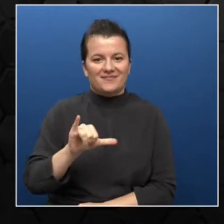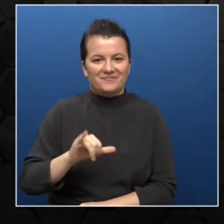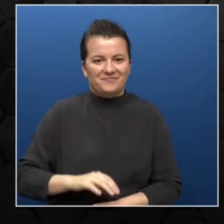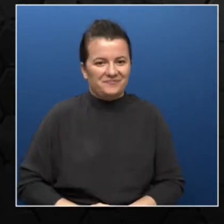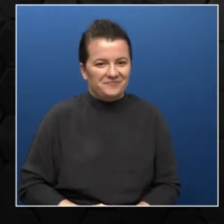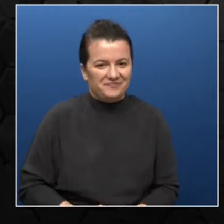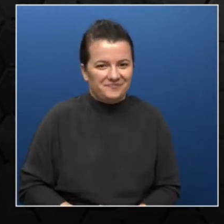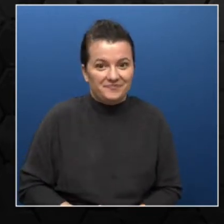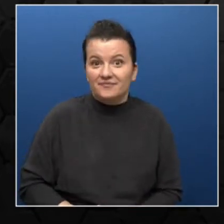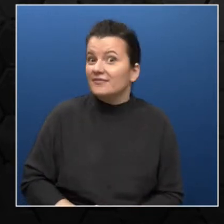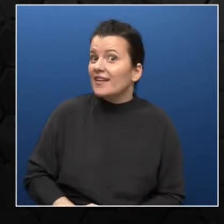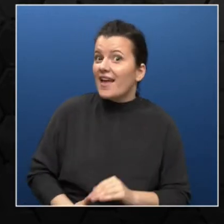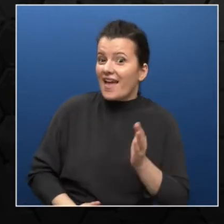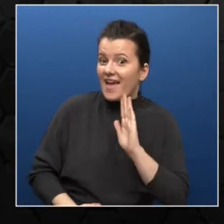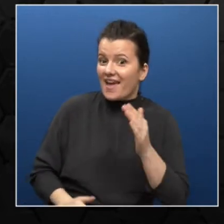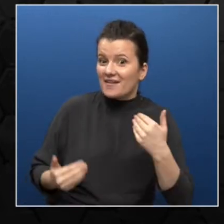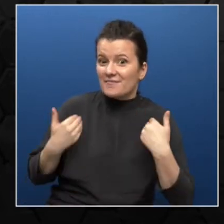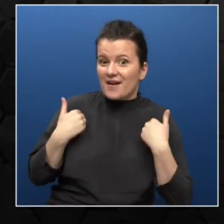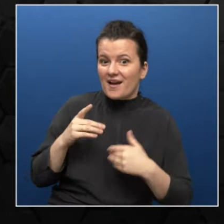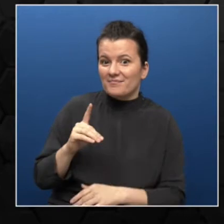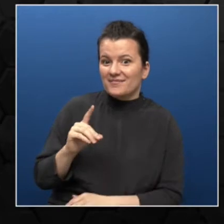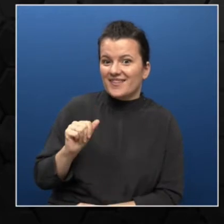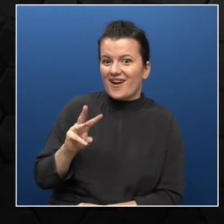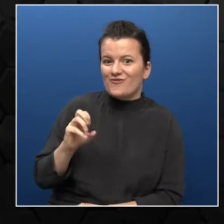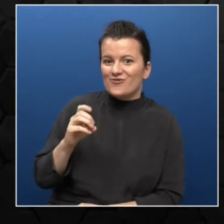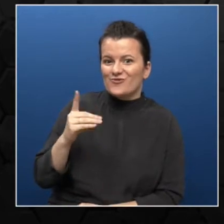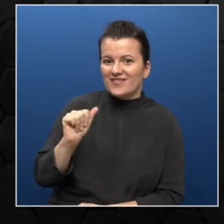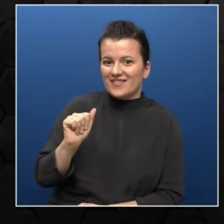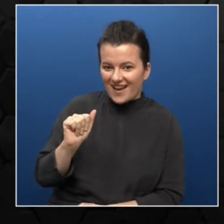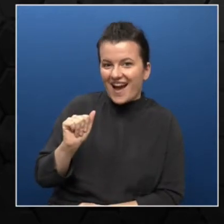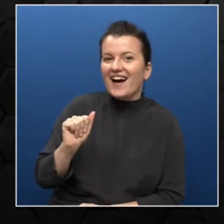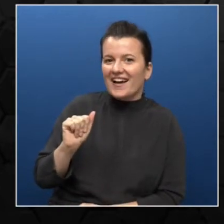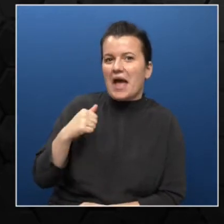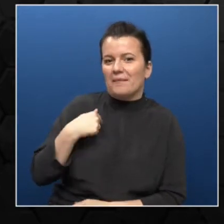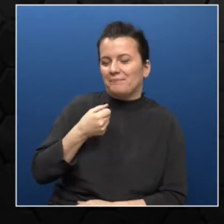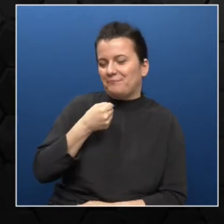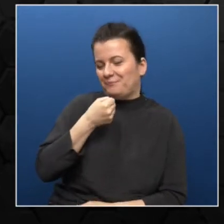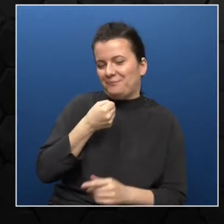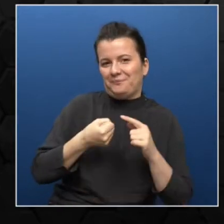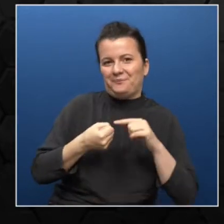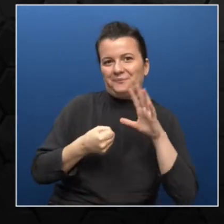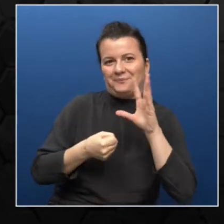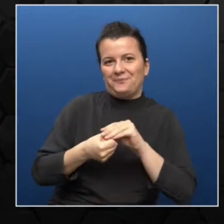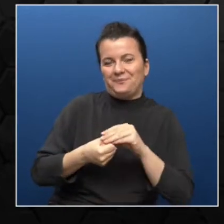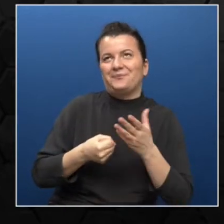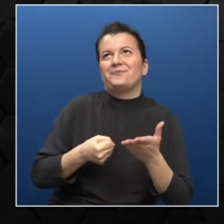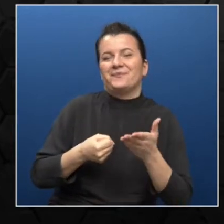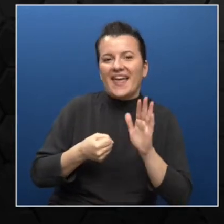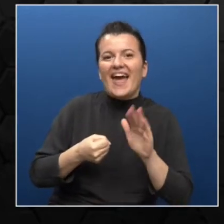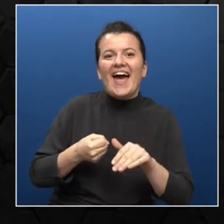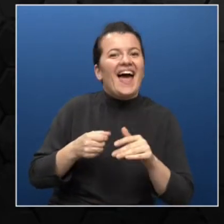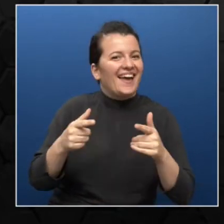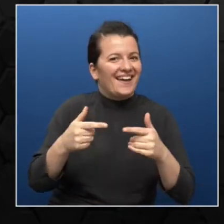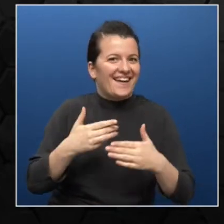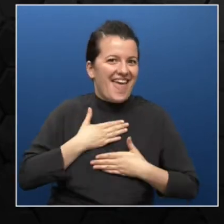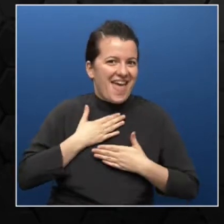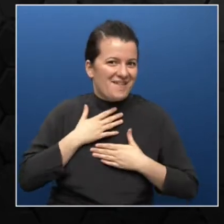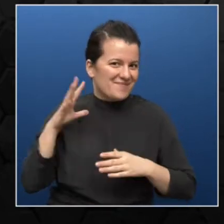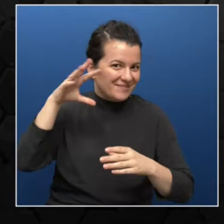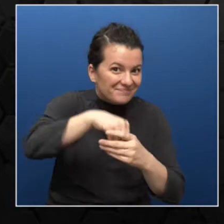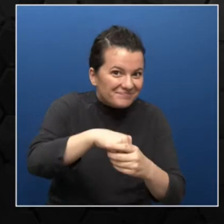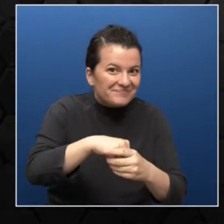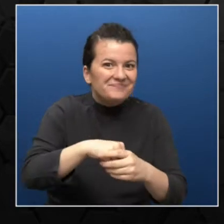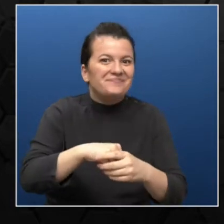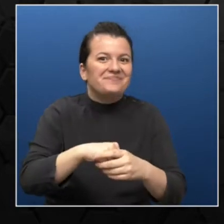And the normal staff are muted here. My name is Dawood Idris, and I'm so happy to join Loxley on this